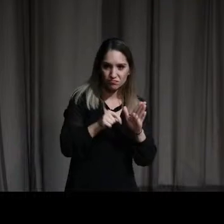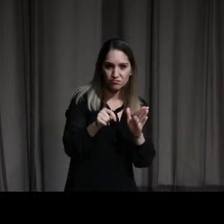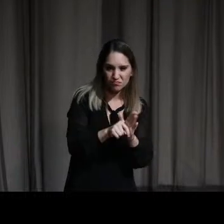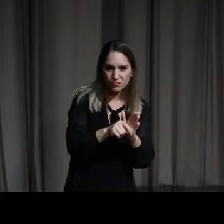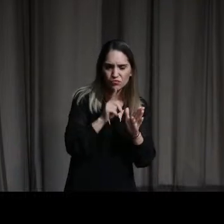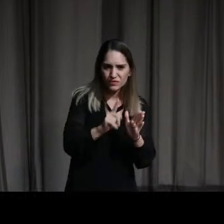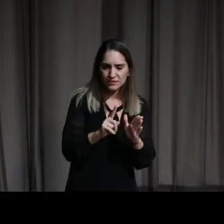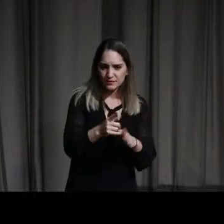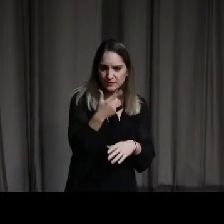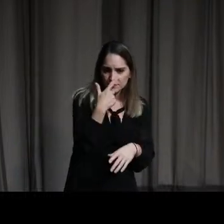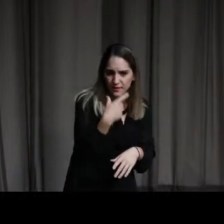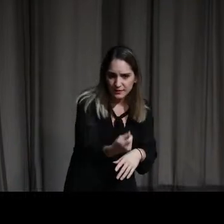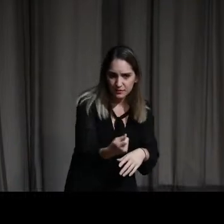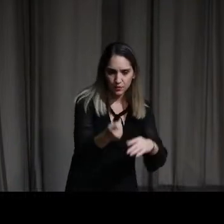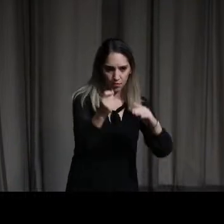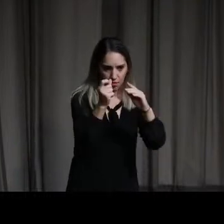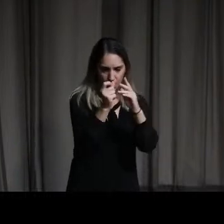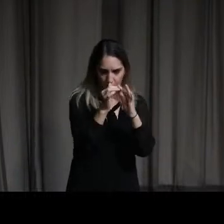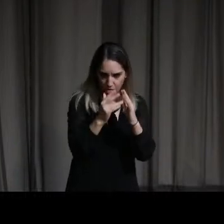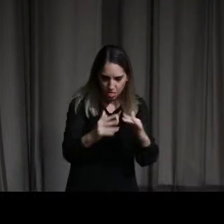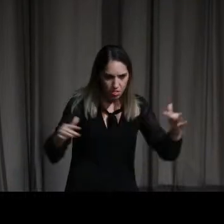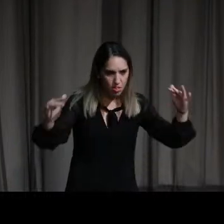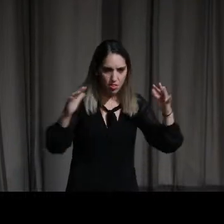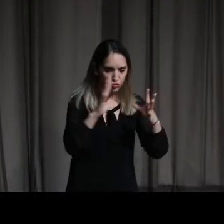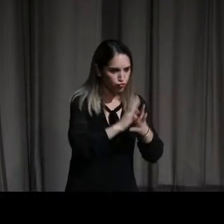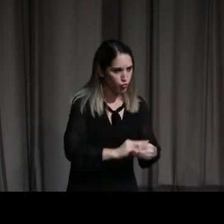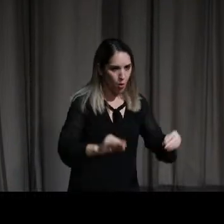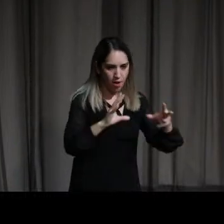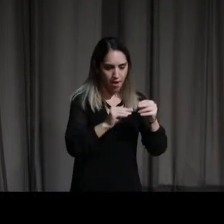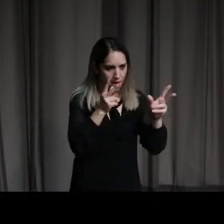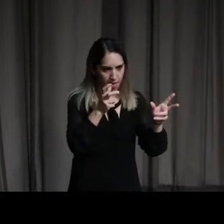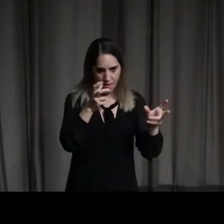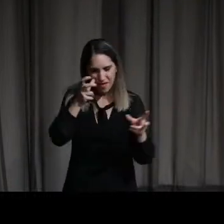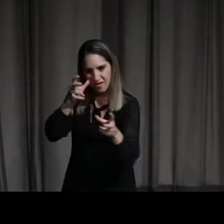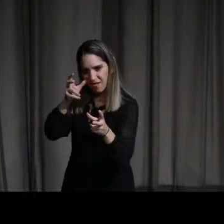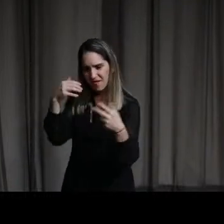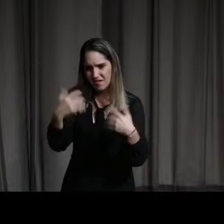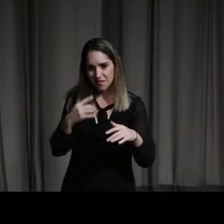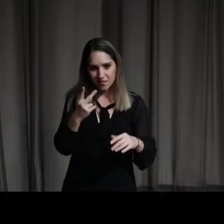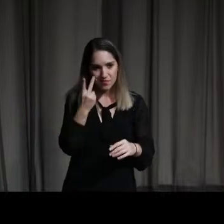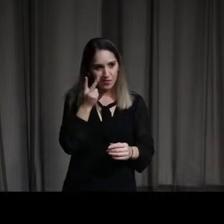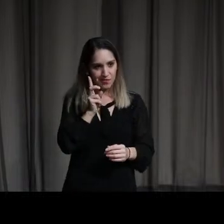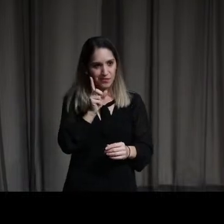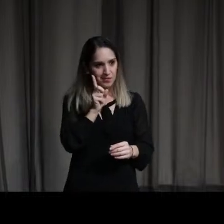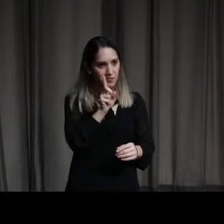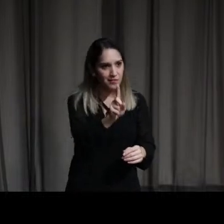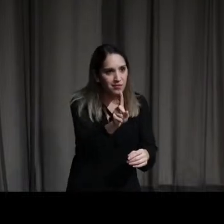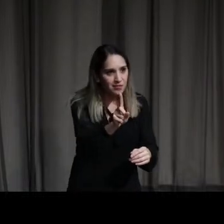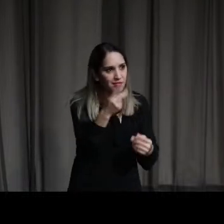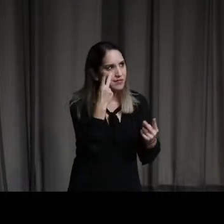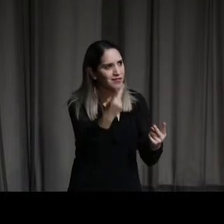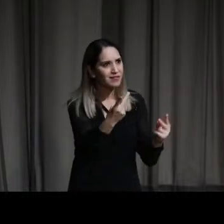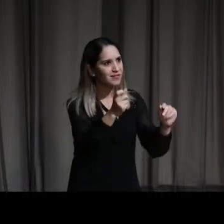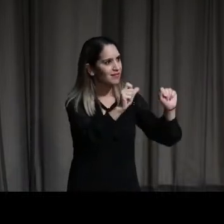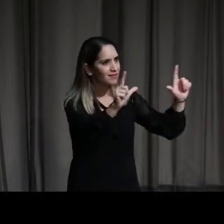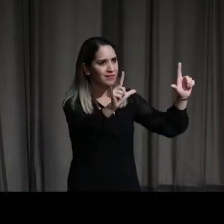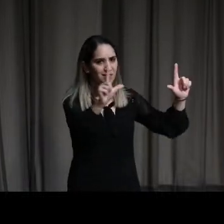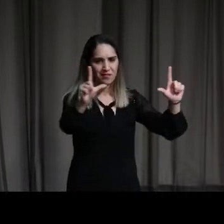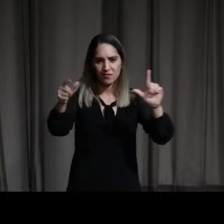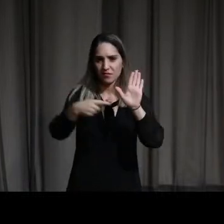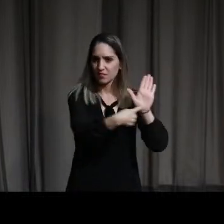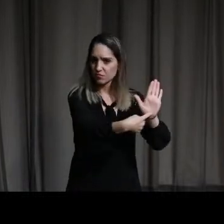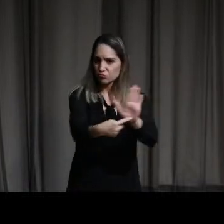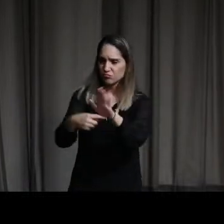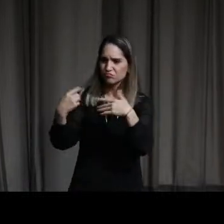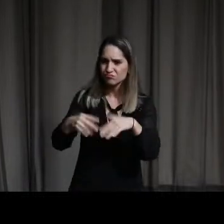a fascinating and multi-layered story. And so when I approached this exhibition and this work, you know, I started to think about, you